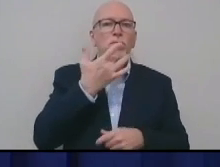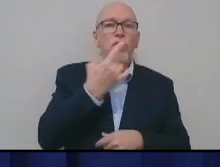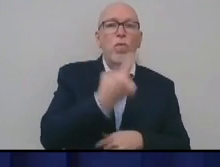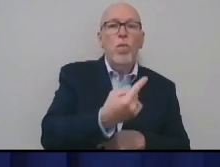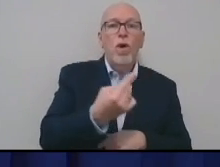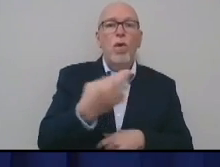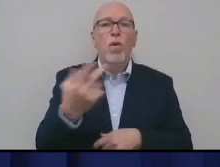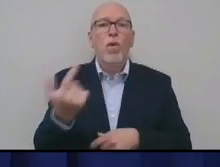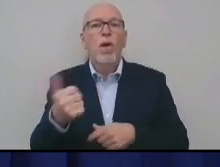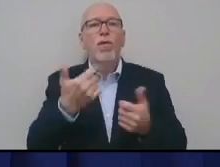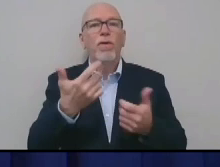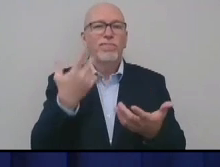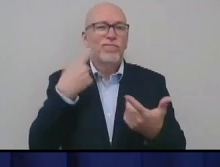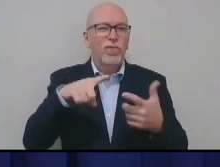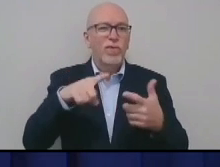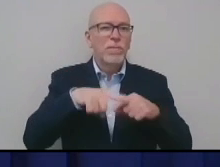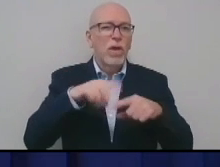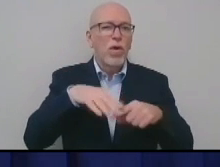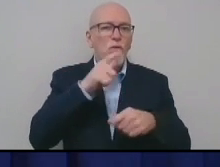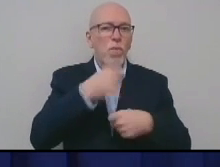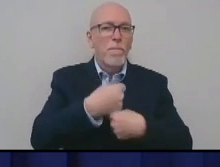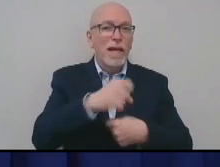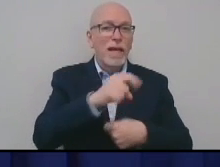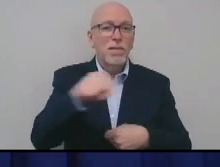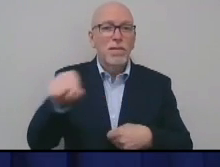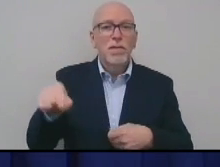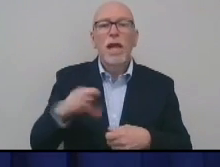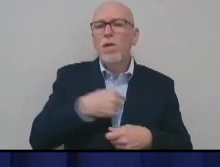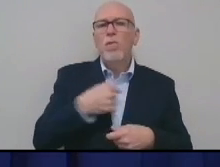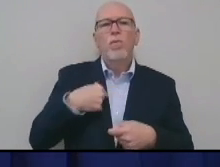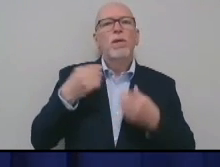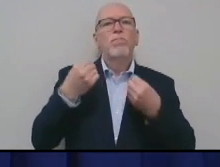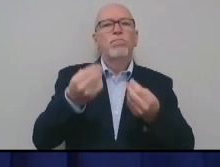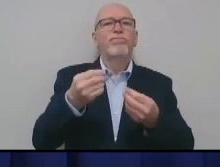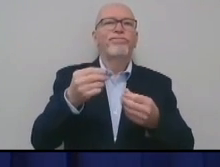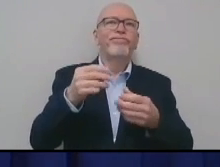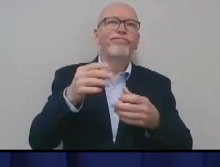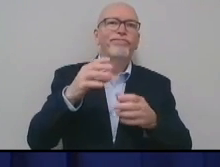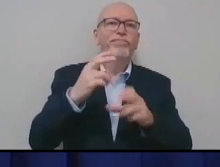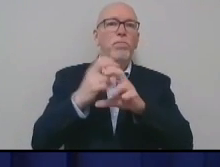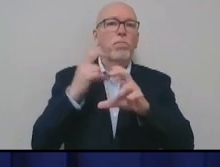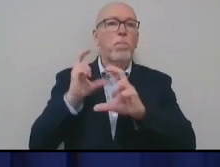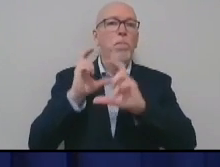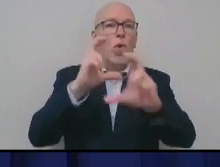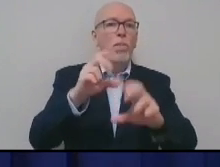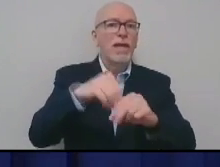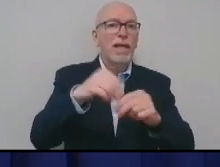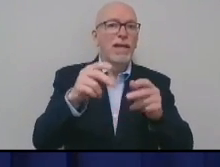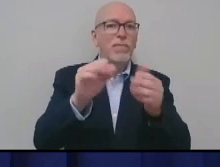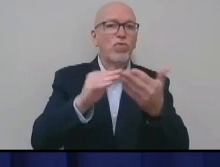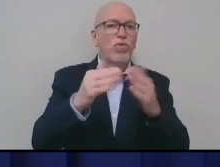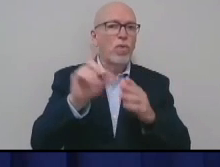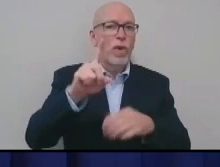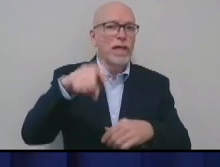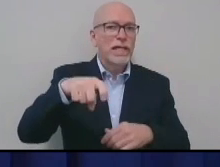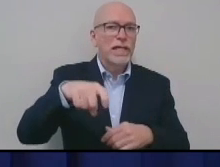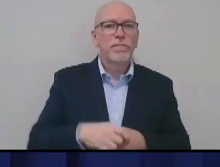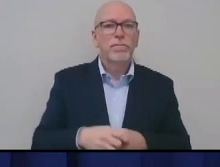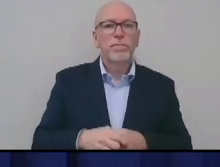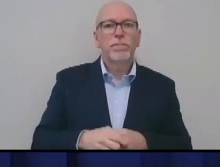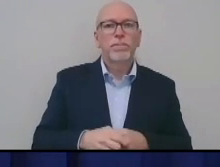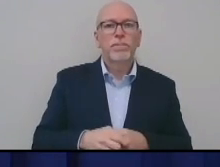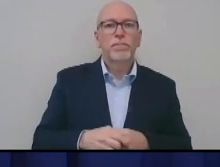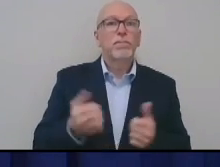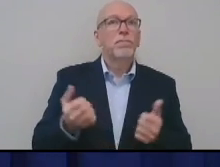manufacturer over the other. And we continue to put mobile clinics in communities where the need exists. None of these efforts would be possible without